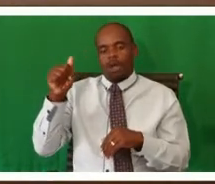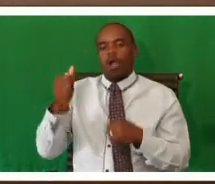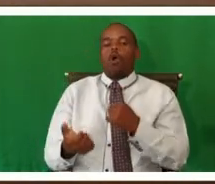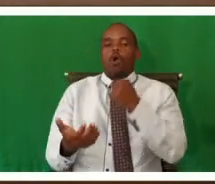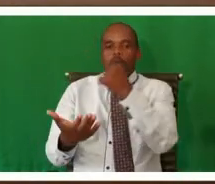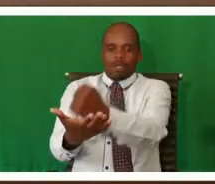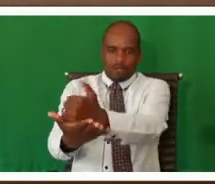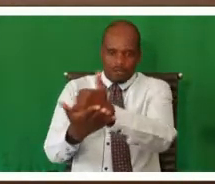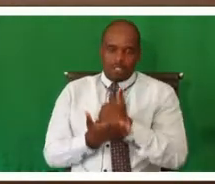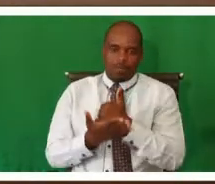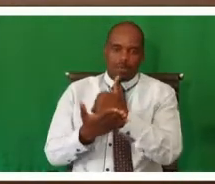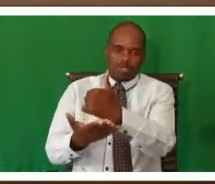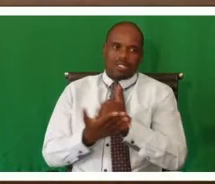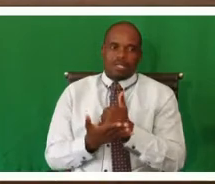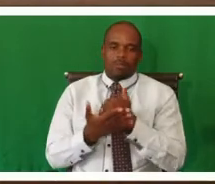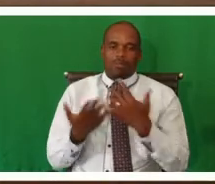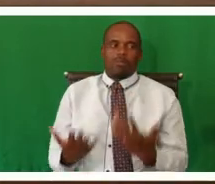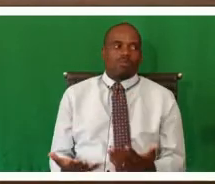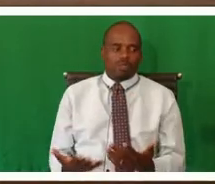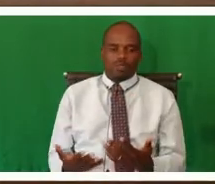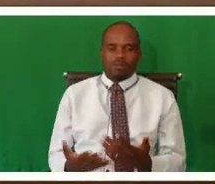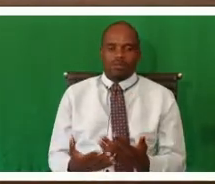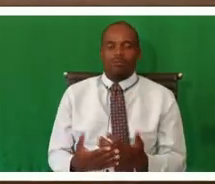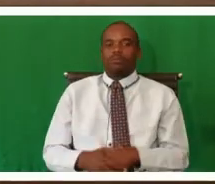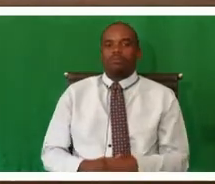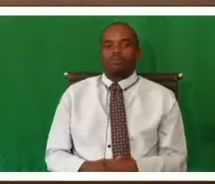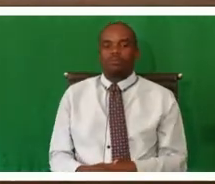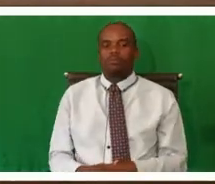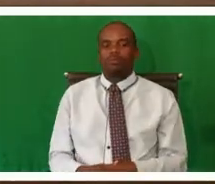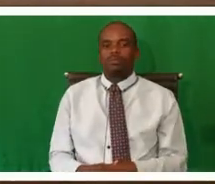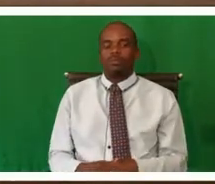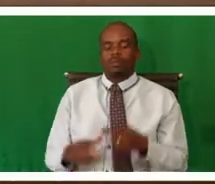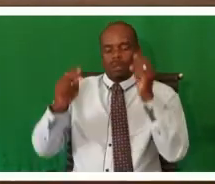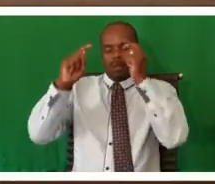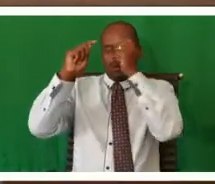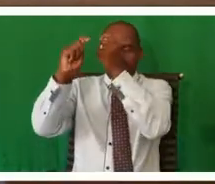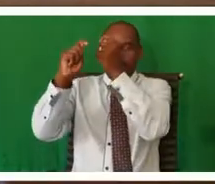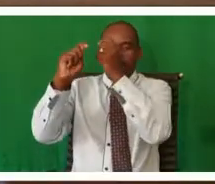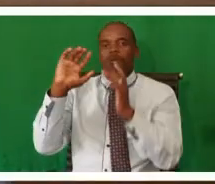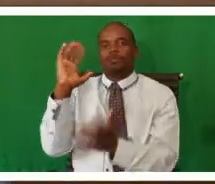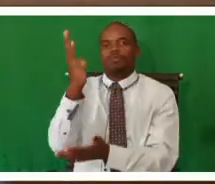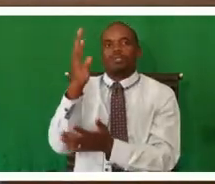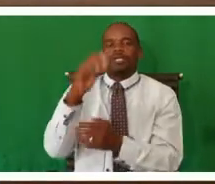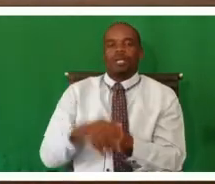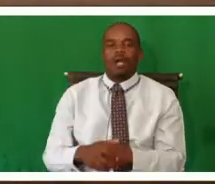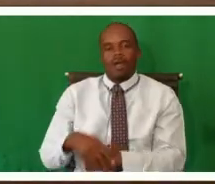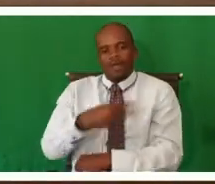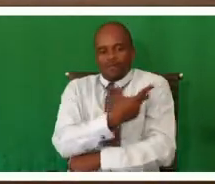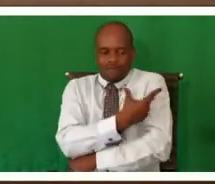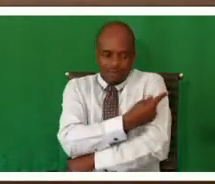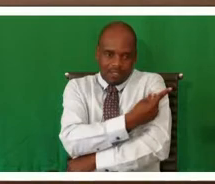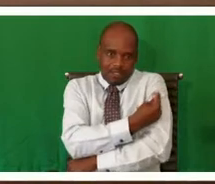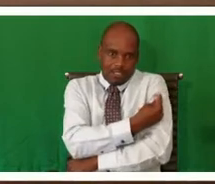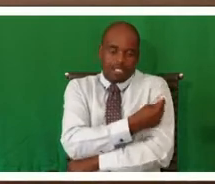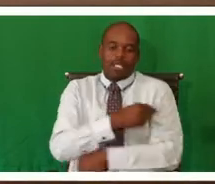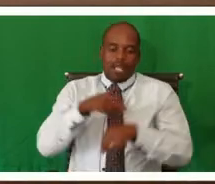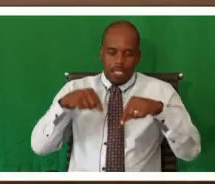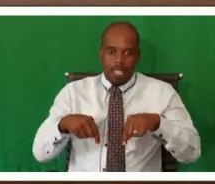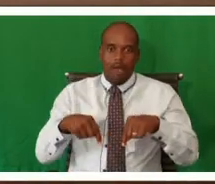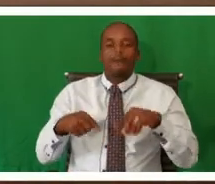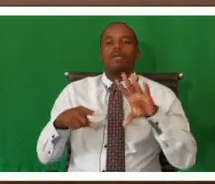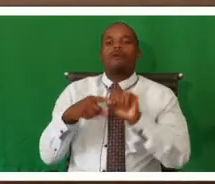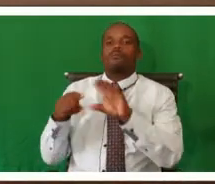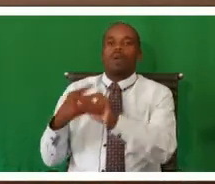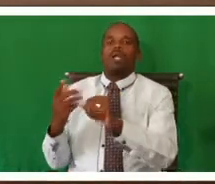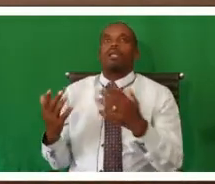with 17 healthcare professionals. Honorable Speaker, vaccine is now available and we are moving fast